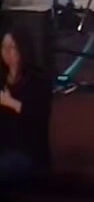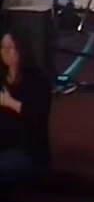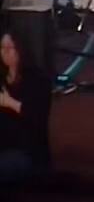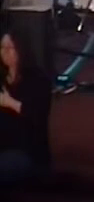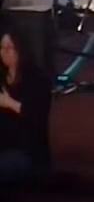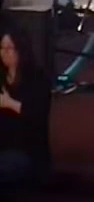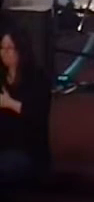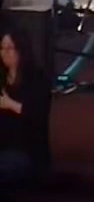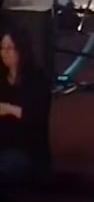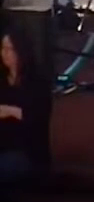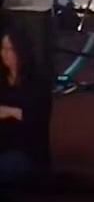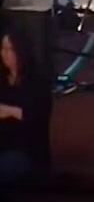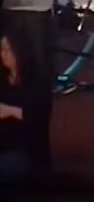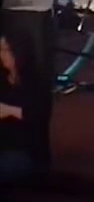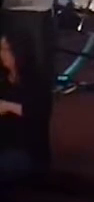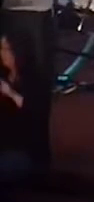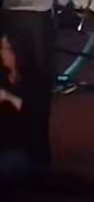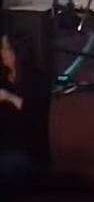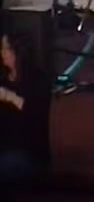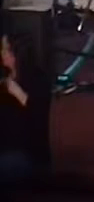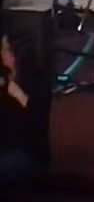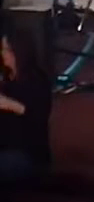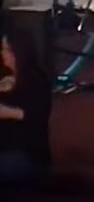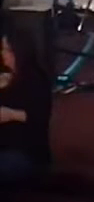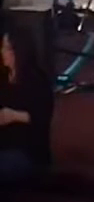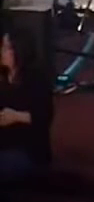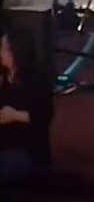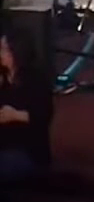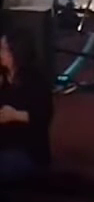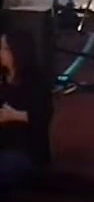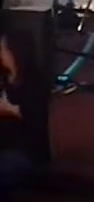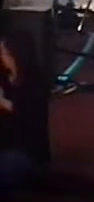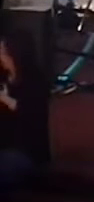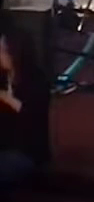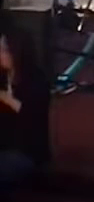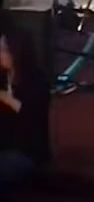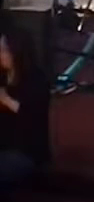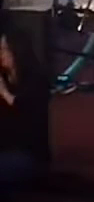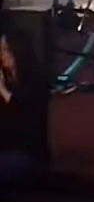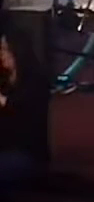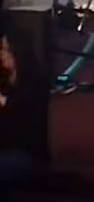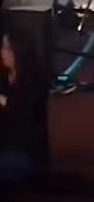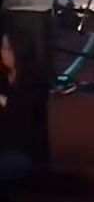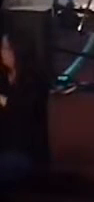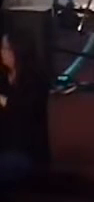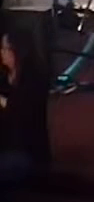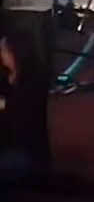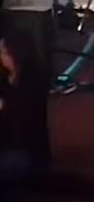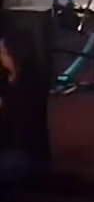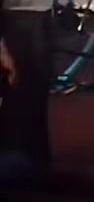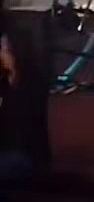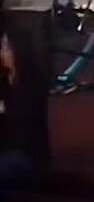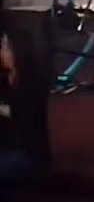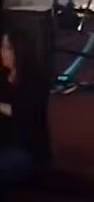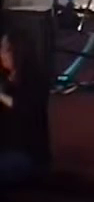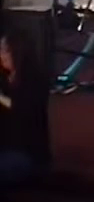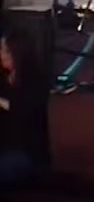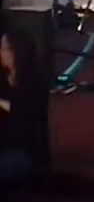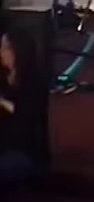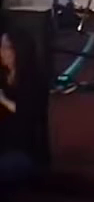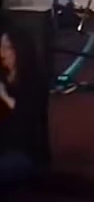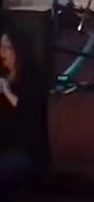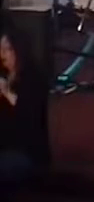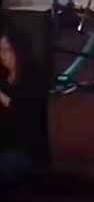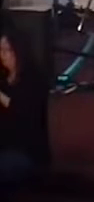why people who step up to be elders in the church, it says they desire an honorable office. It is an honorable thing to put